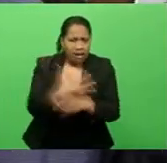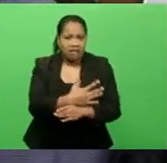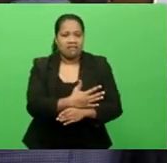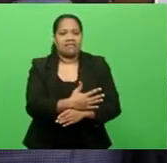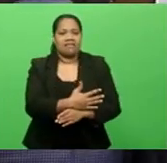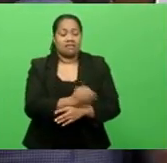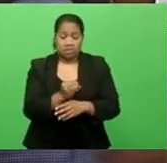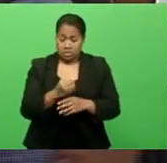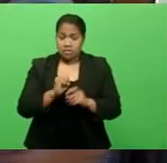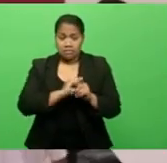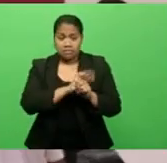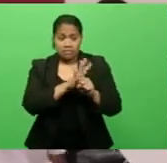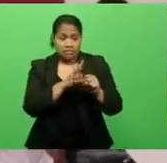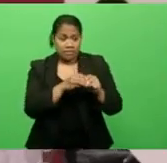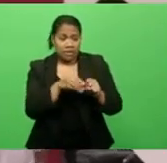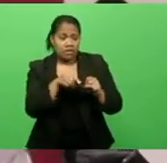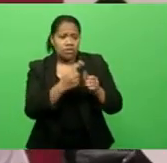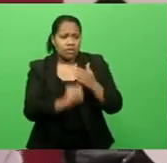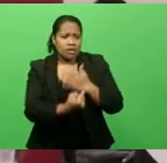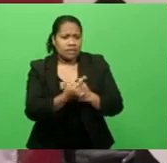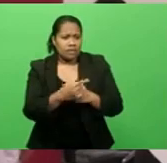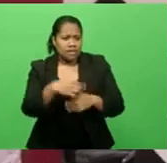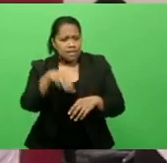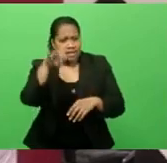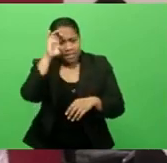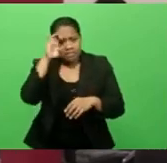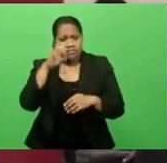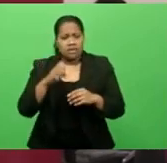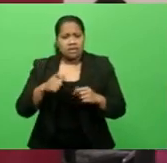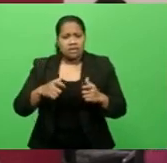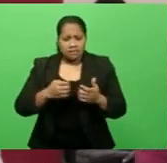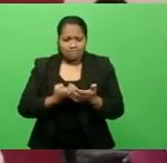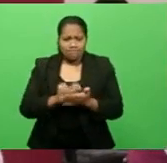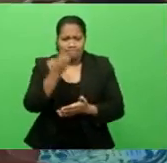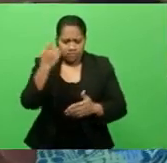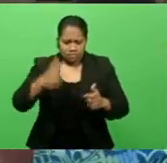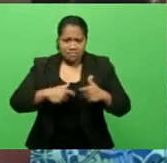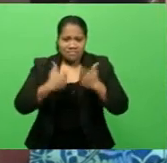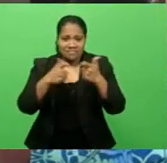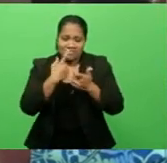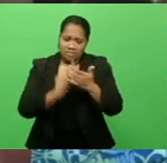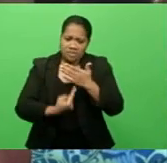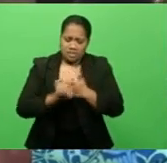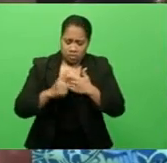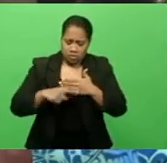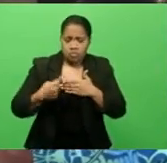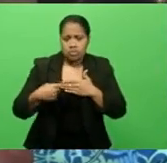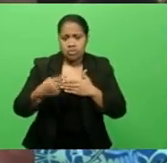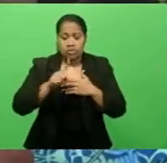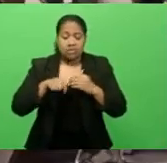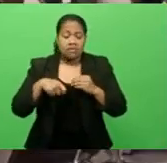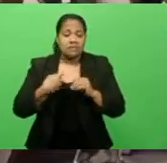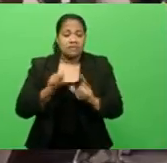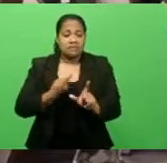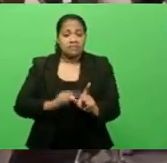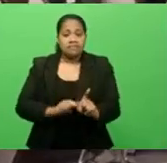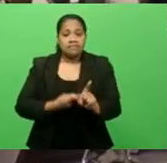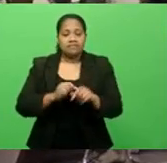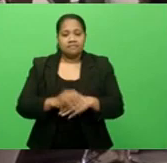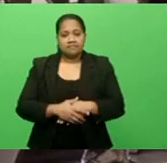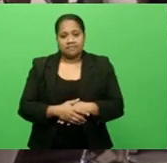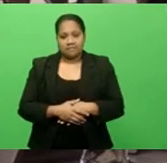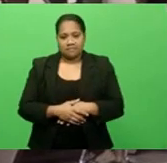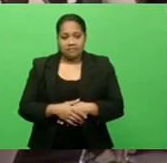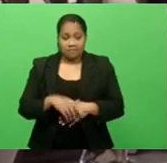from over and they expect the economic challenges to continue into next year. The fund is very mindful of the demand and situations